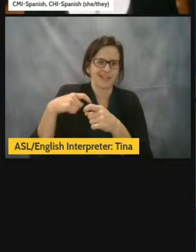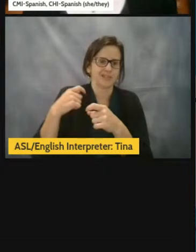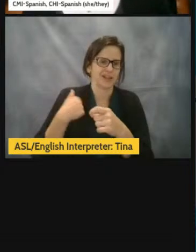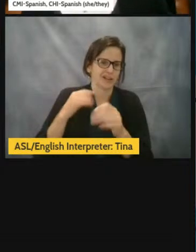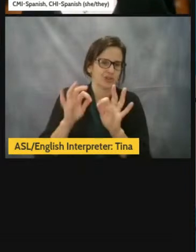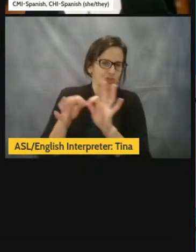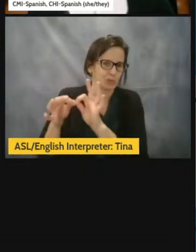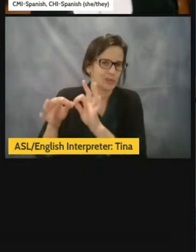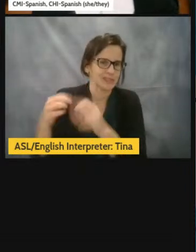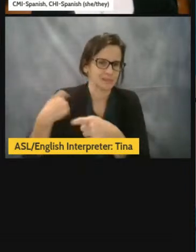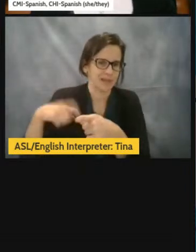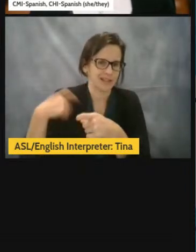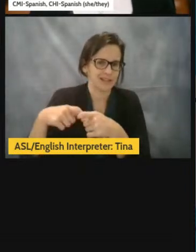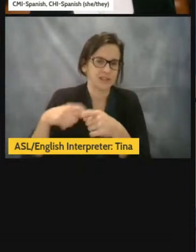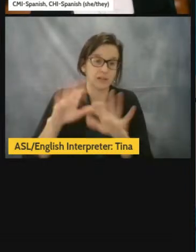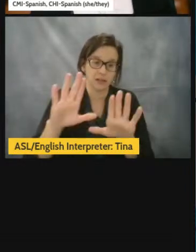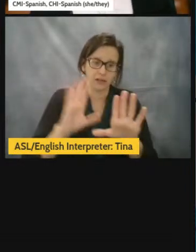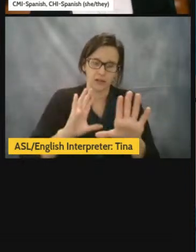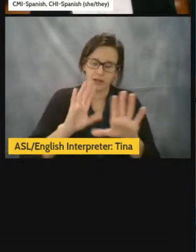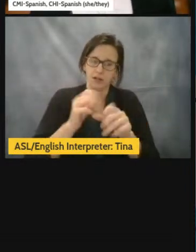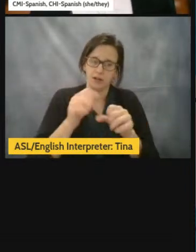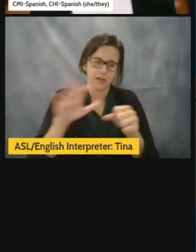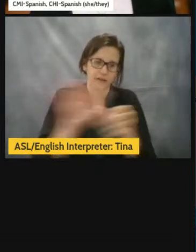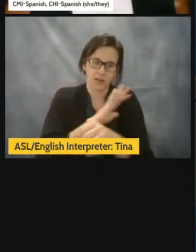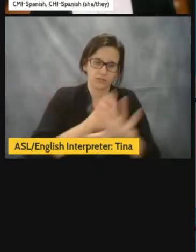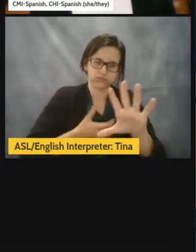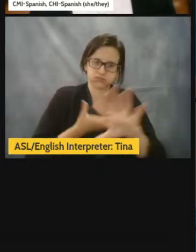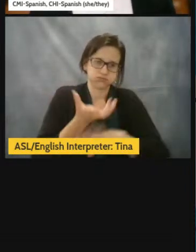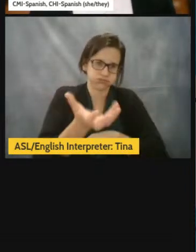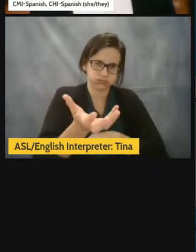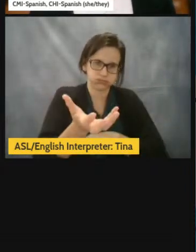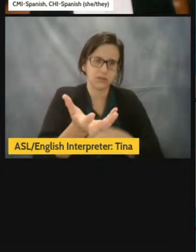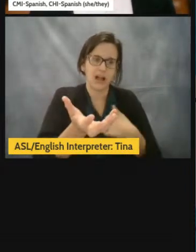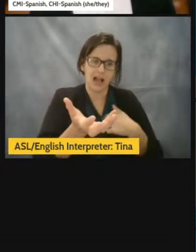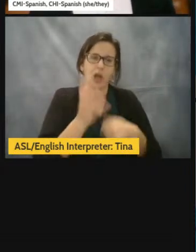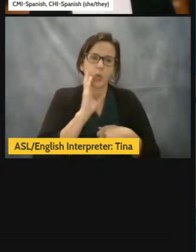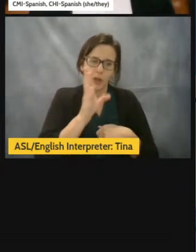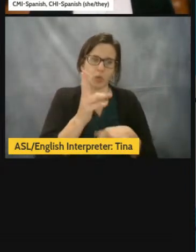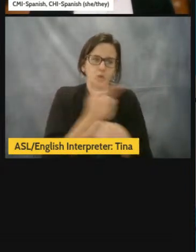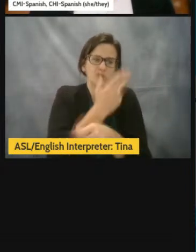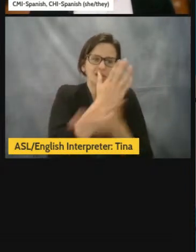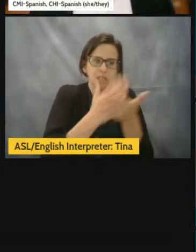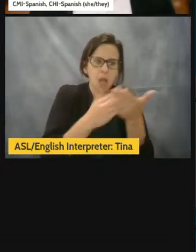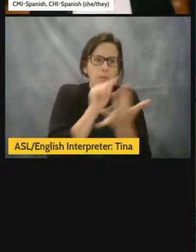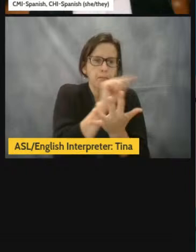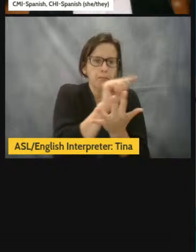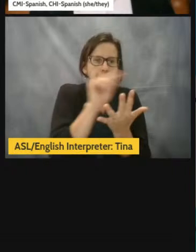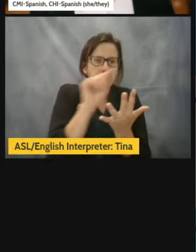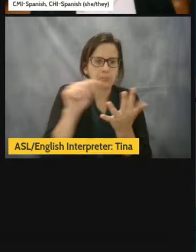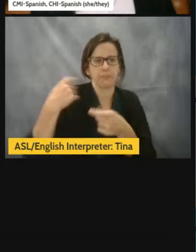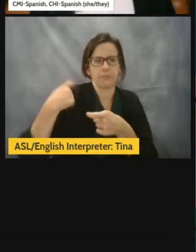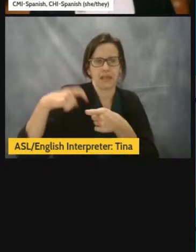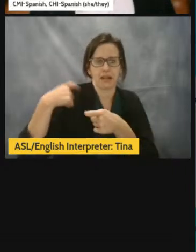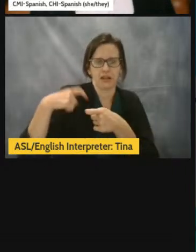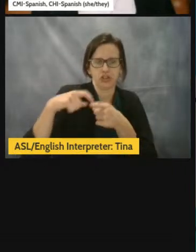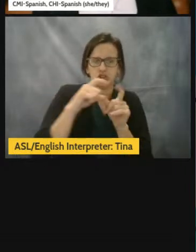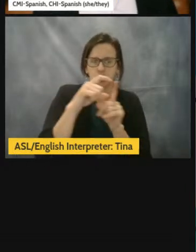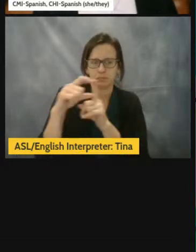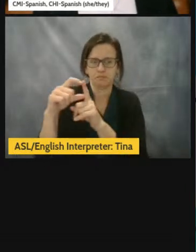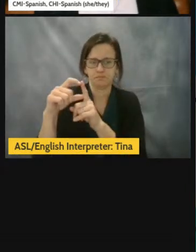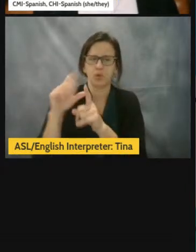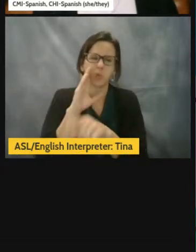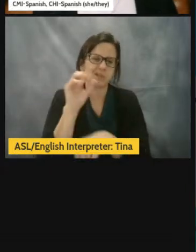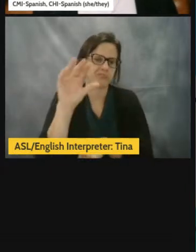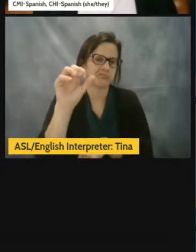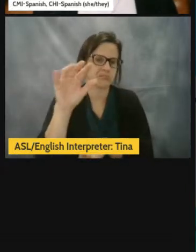So full disclosure, I will be saying some relatively short Spanish terms. Okay? And I will also spell them.